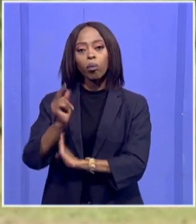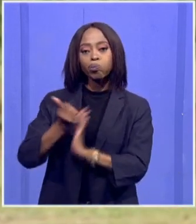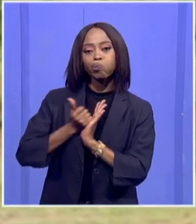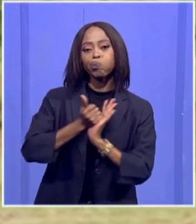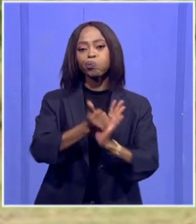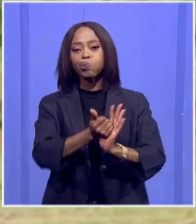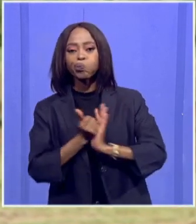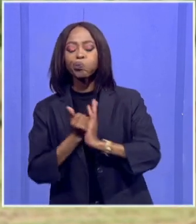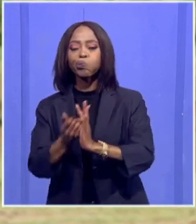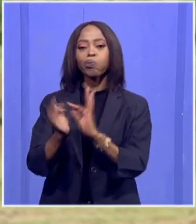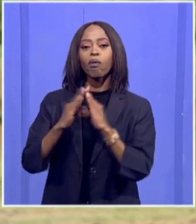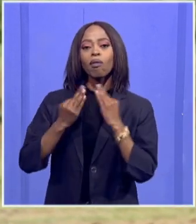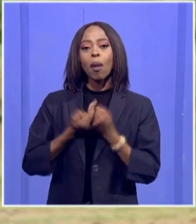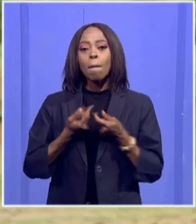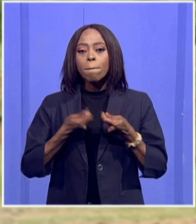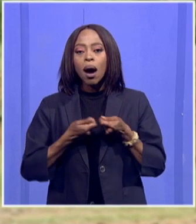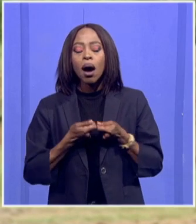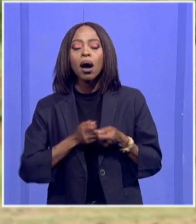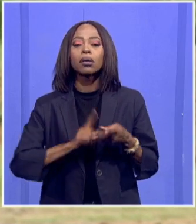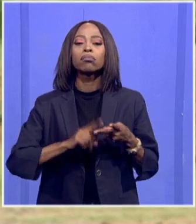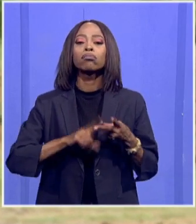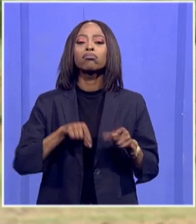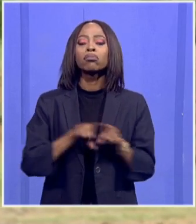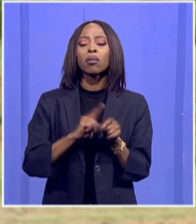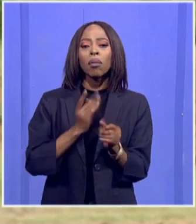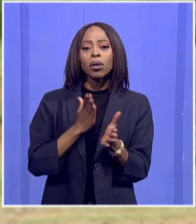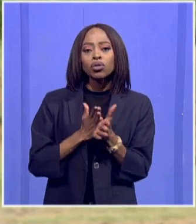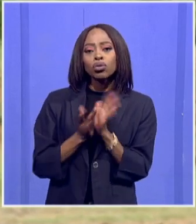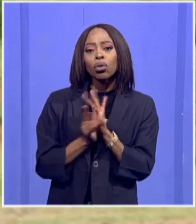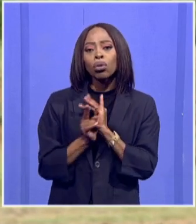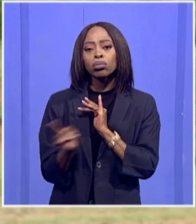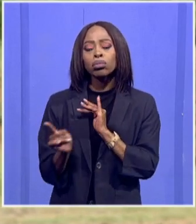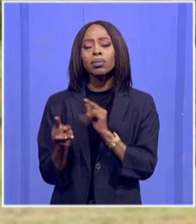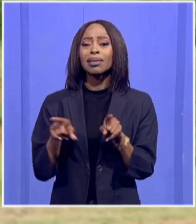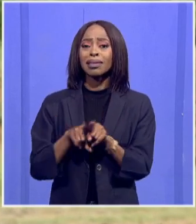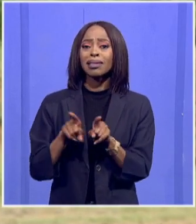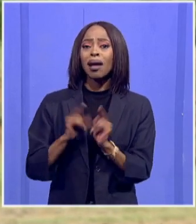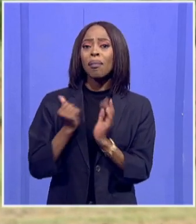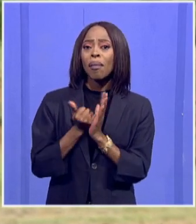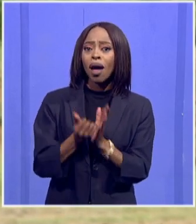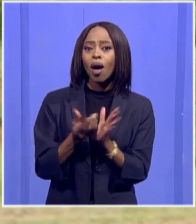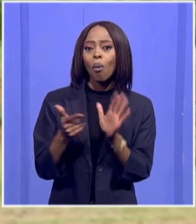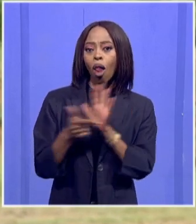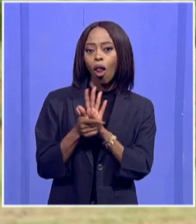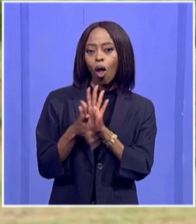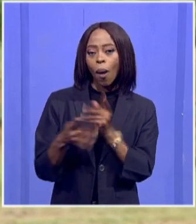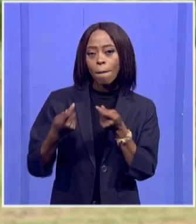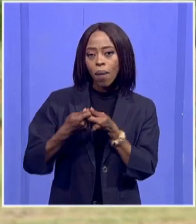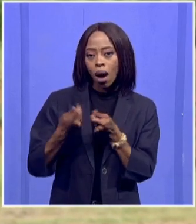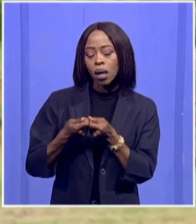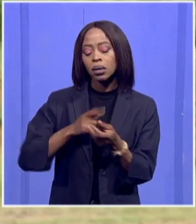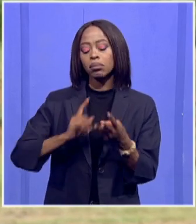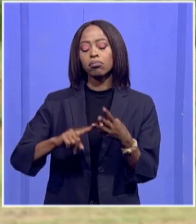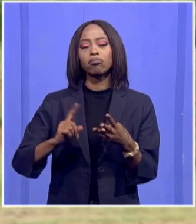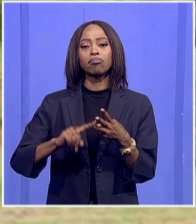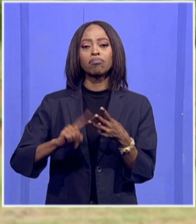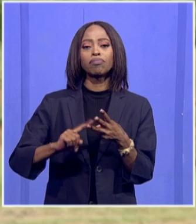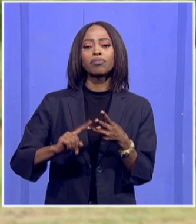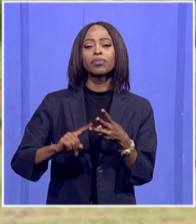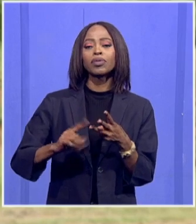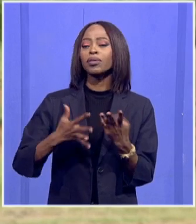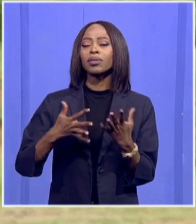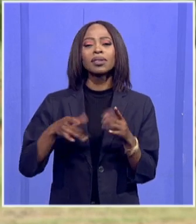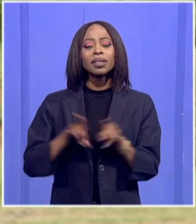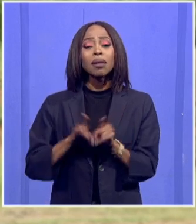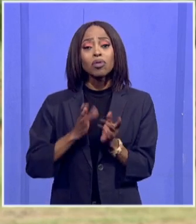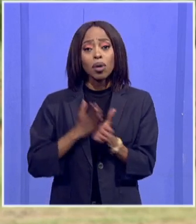here with funds, making sure that they actually also helping them with legal fees, also helping them with just like